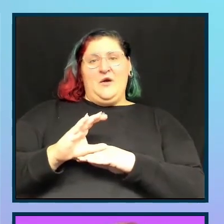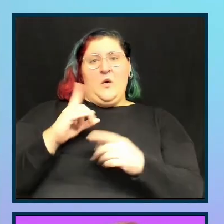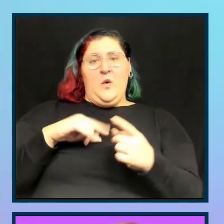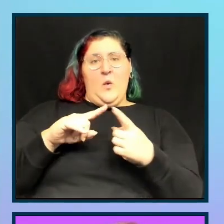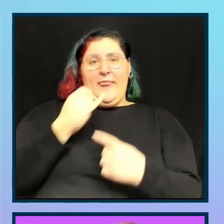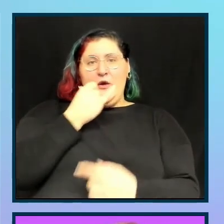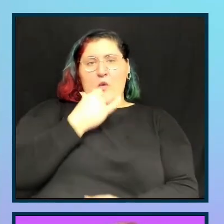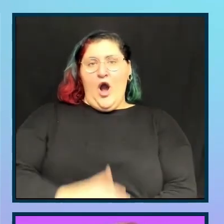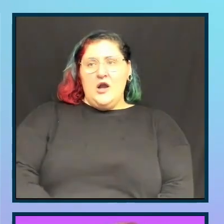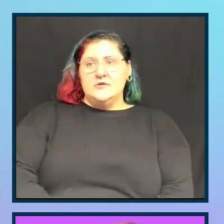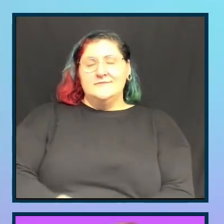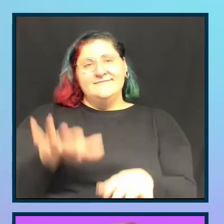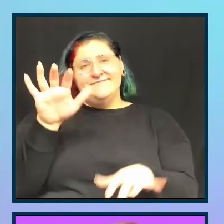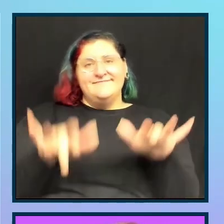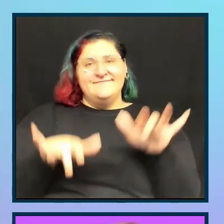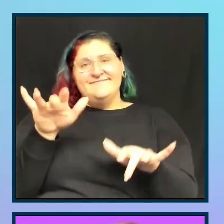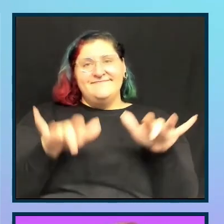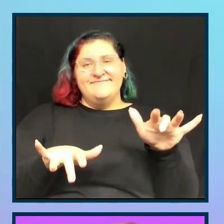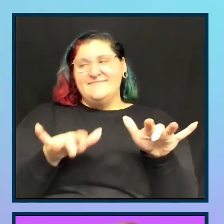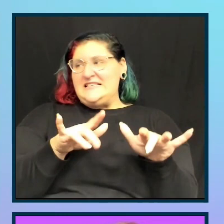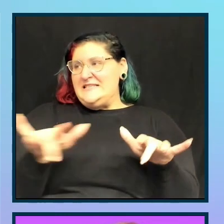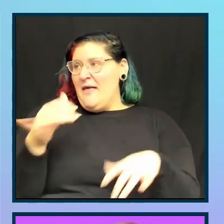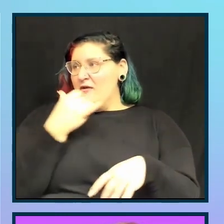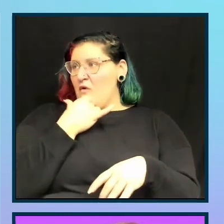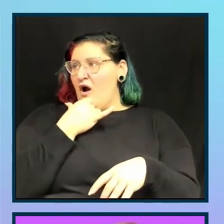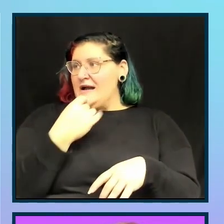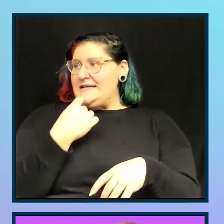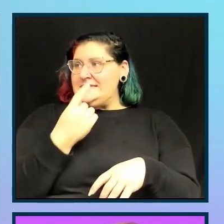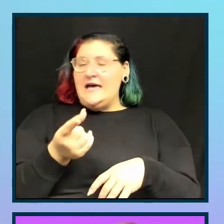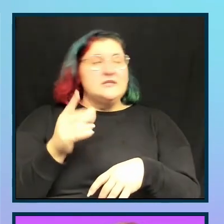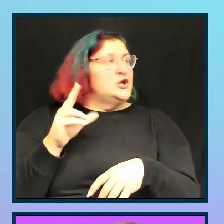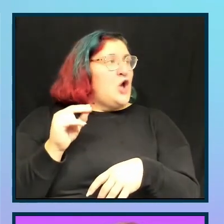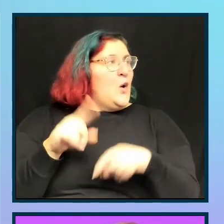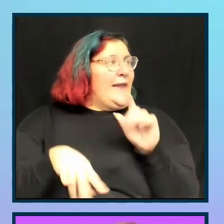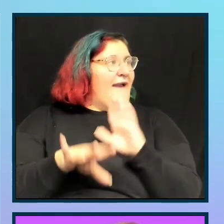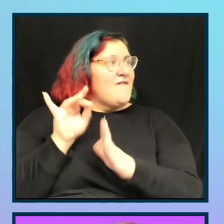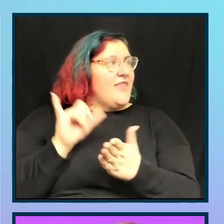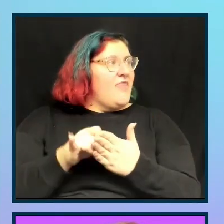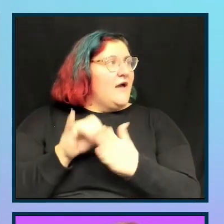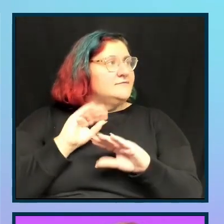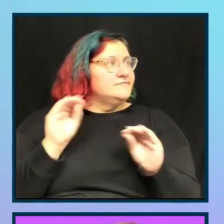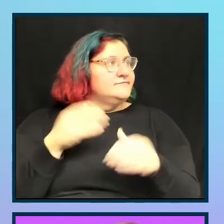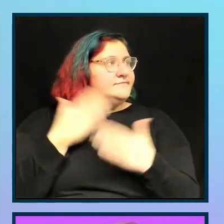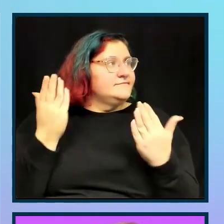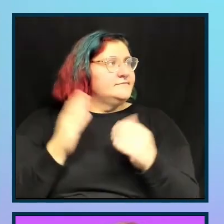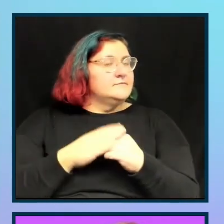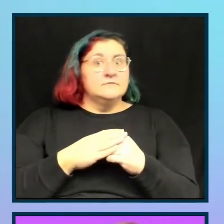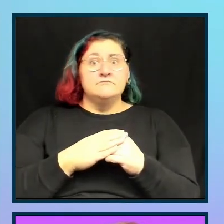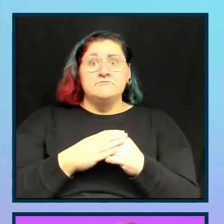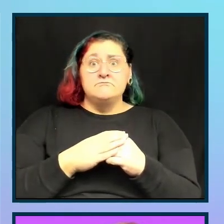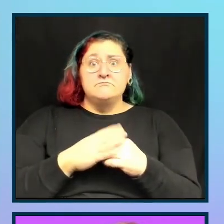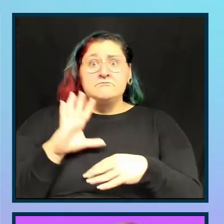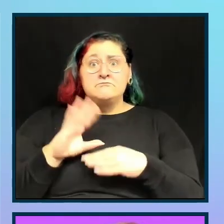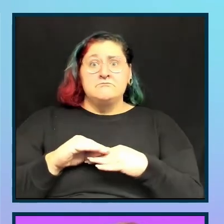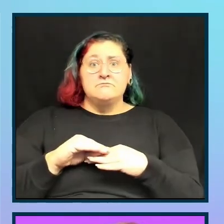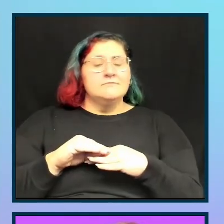be accessing your website on mobile. So there's additional barriers for kids when they go online, one of them